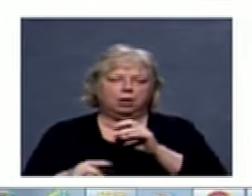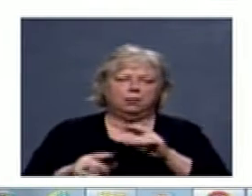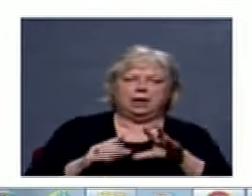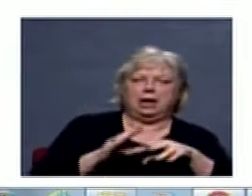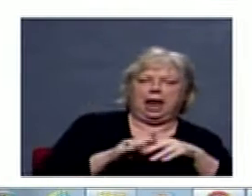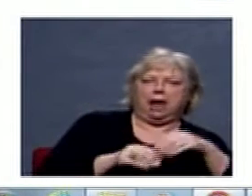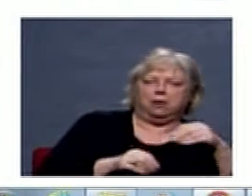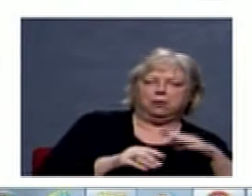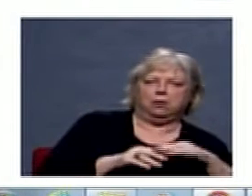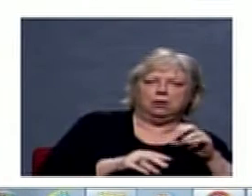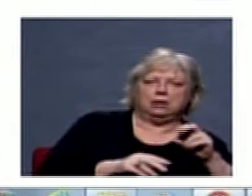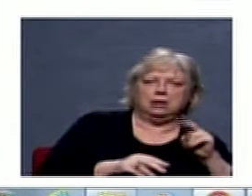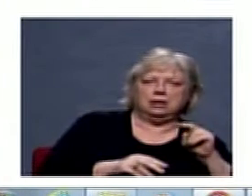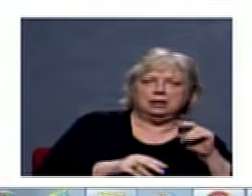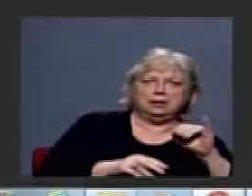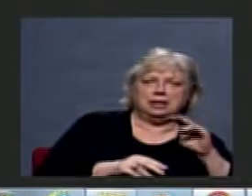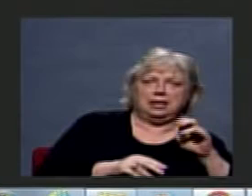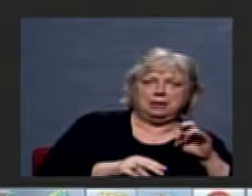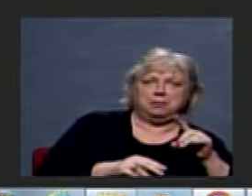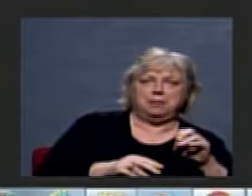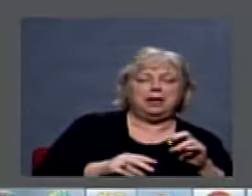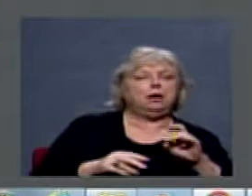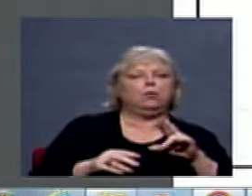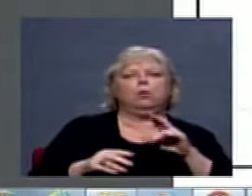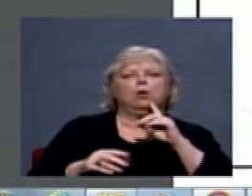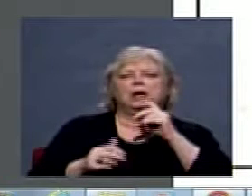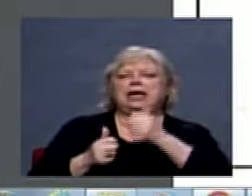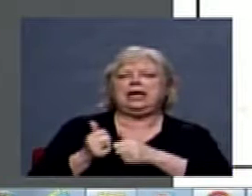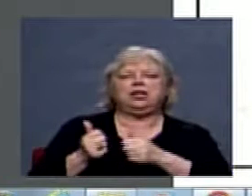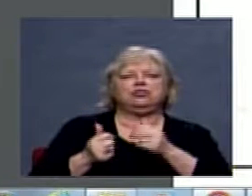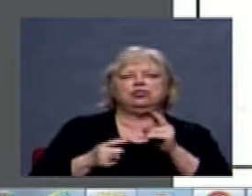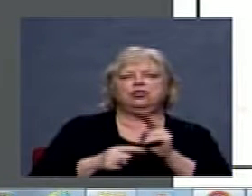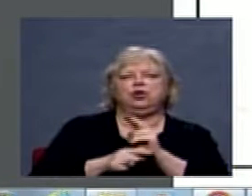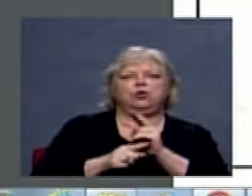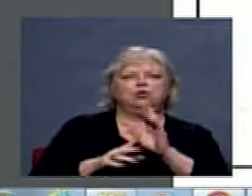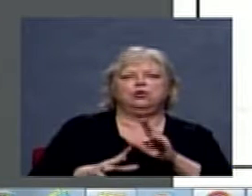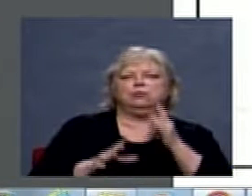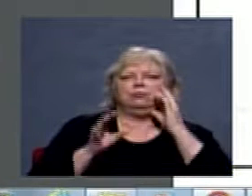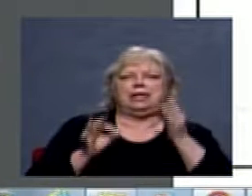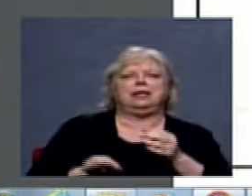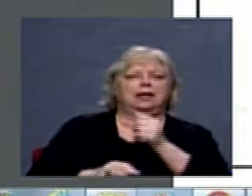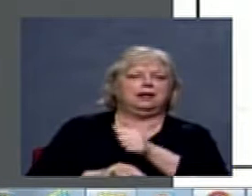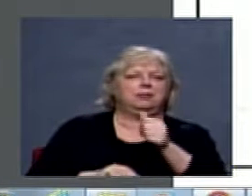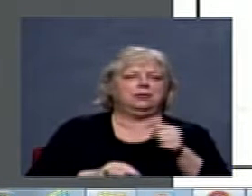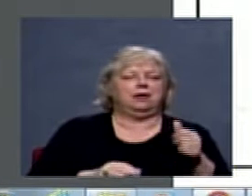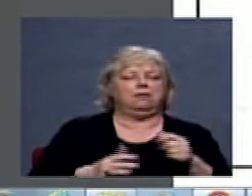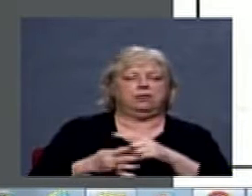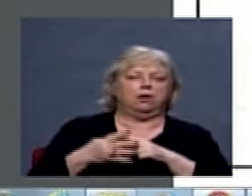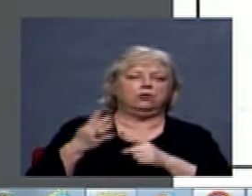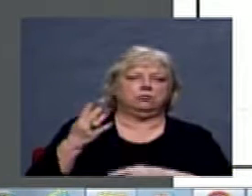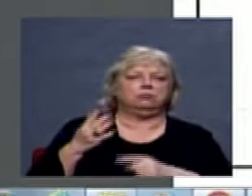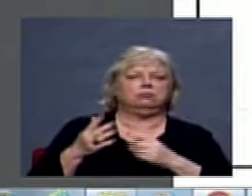every user to make that decision? That's about my questions.